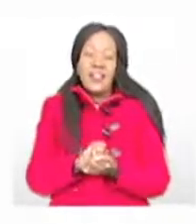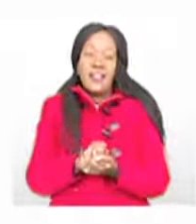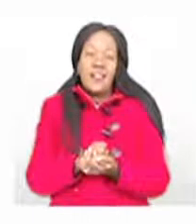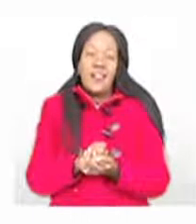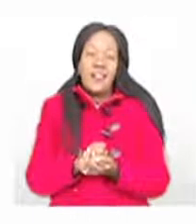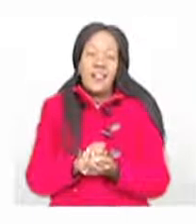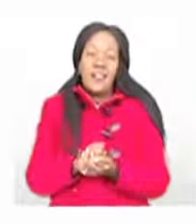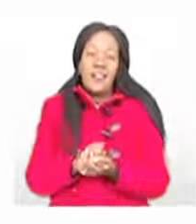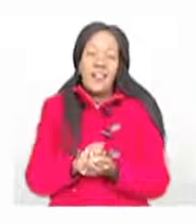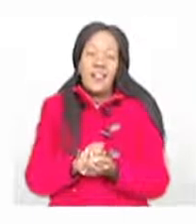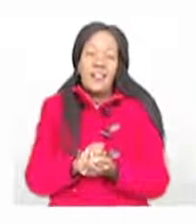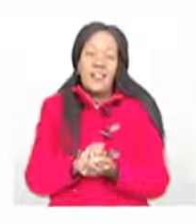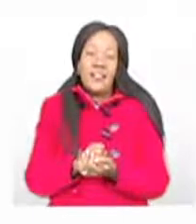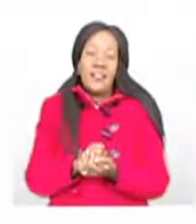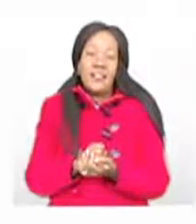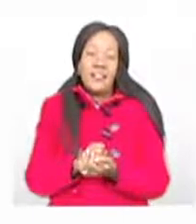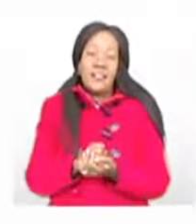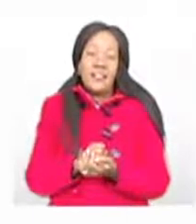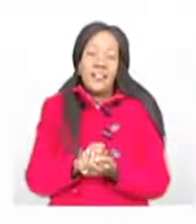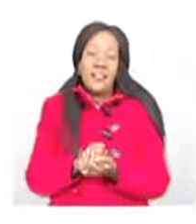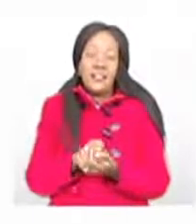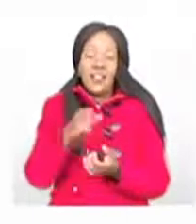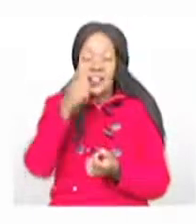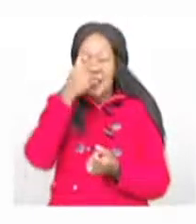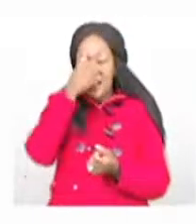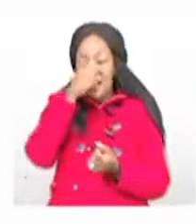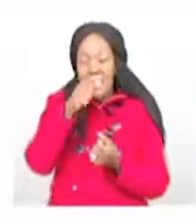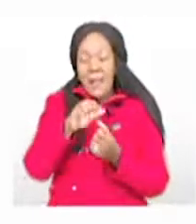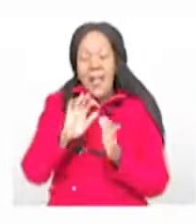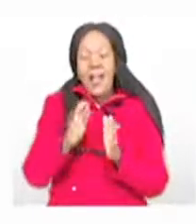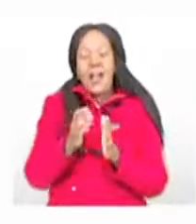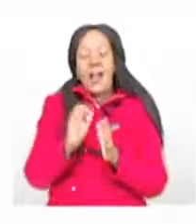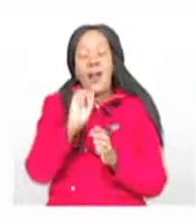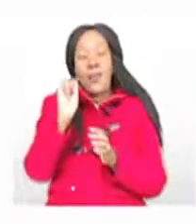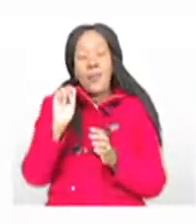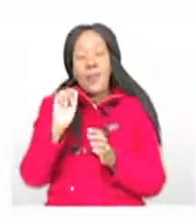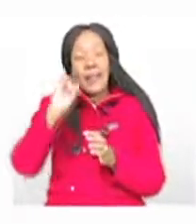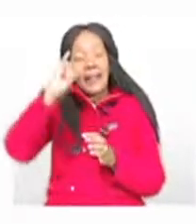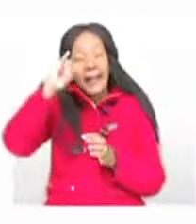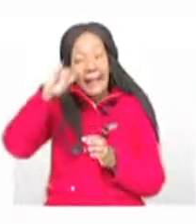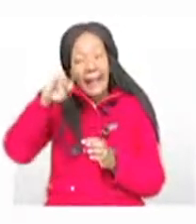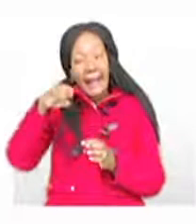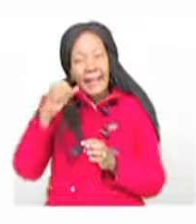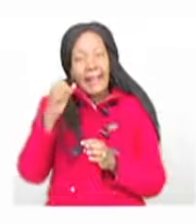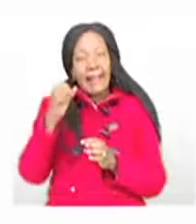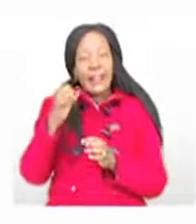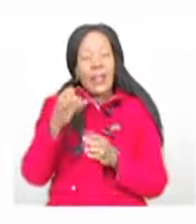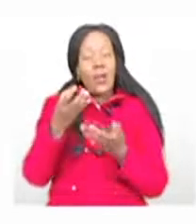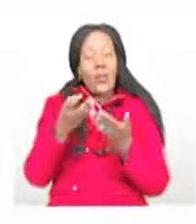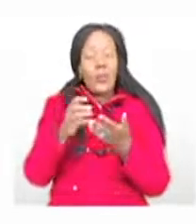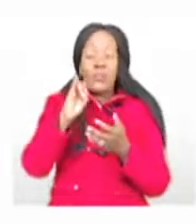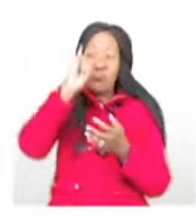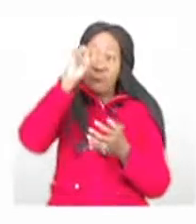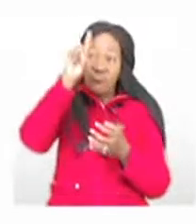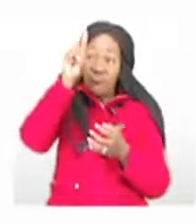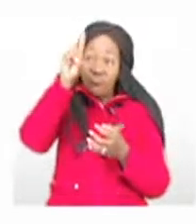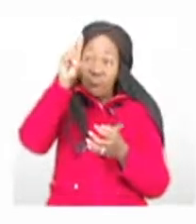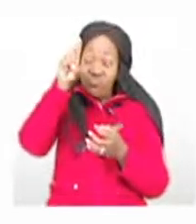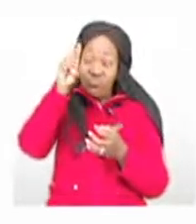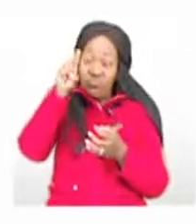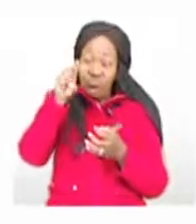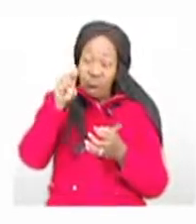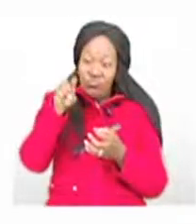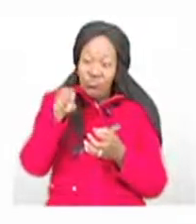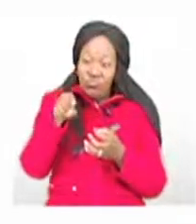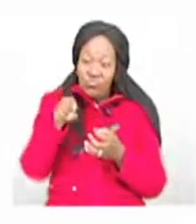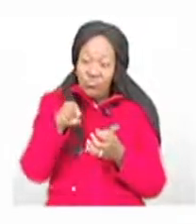more, remember how we form letter J. We start from the top,